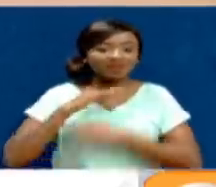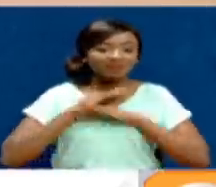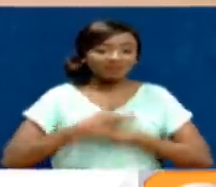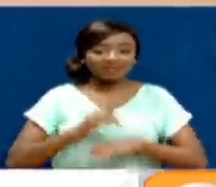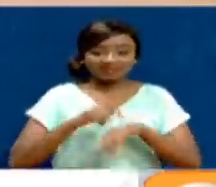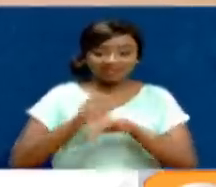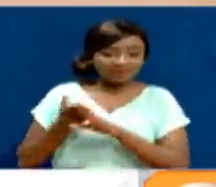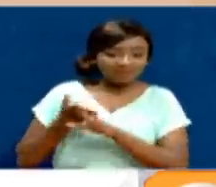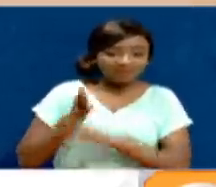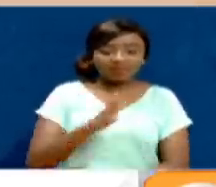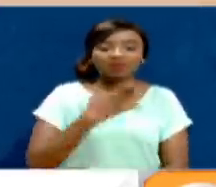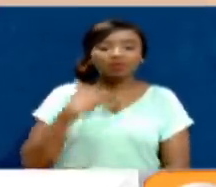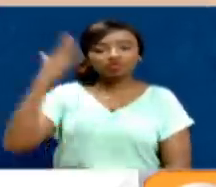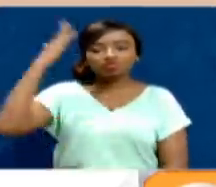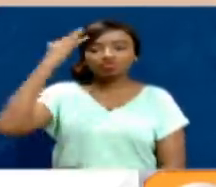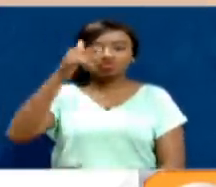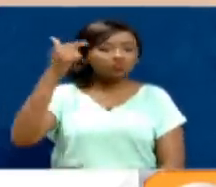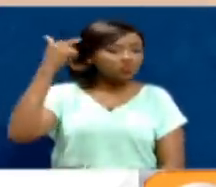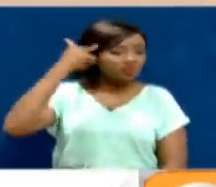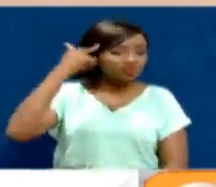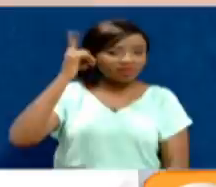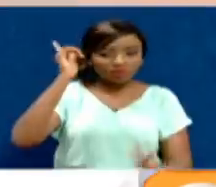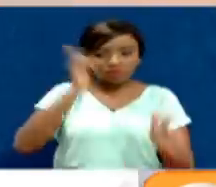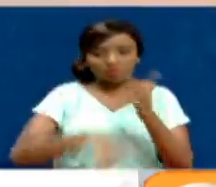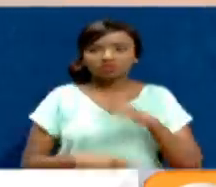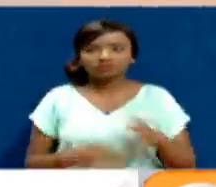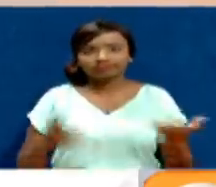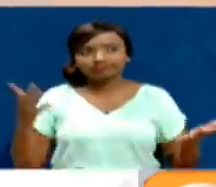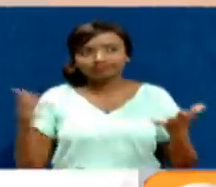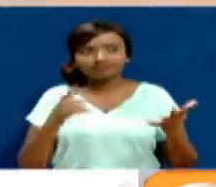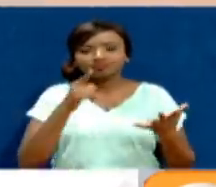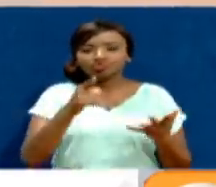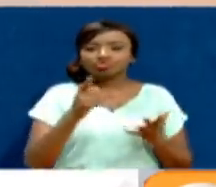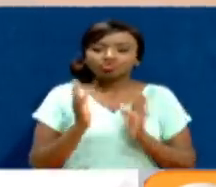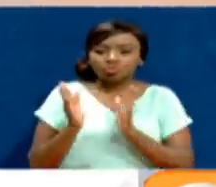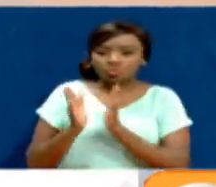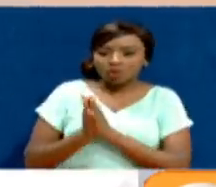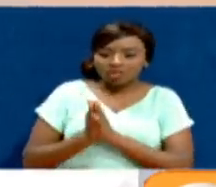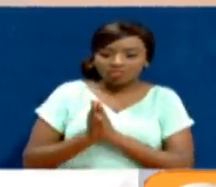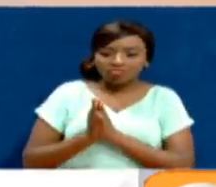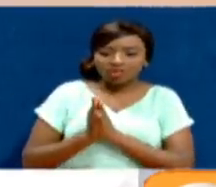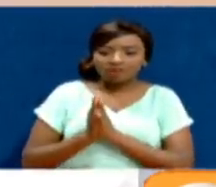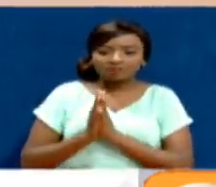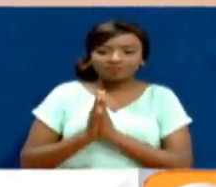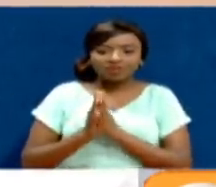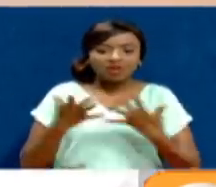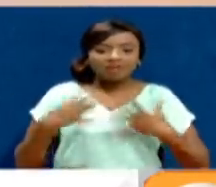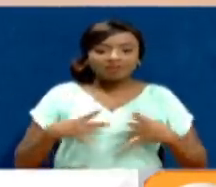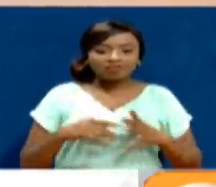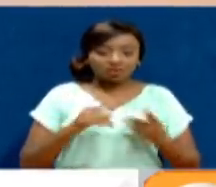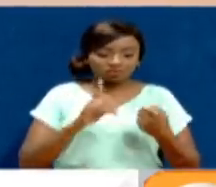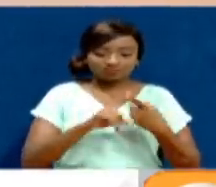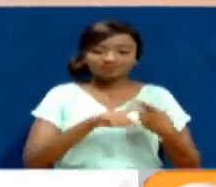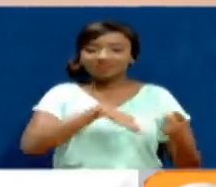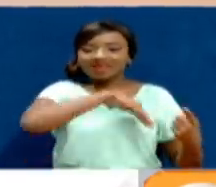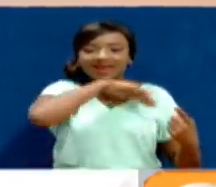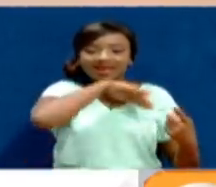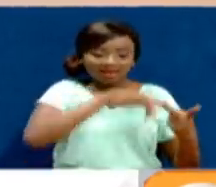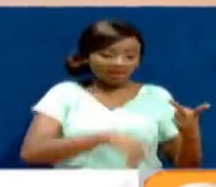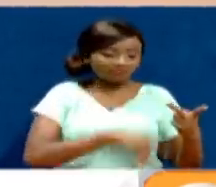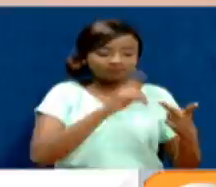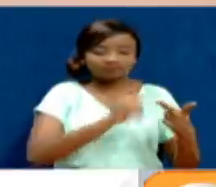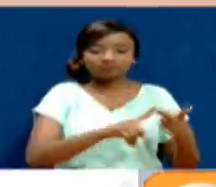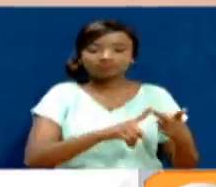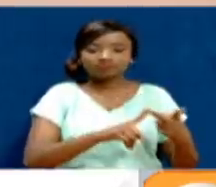want to ask for your thoughts. What is your relationship with everyone from former Prime Minister Raila